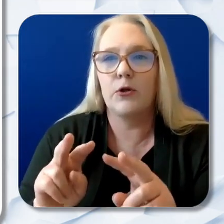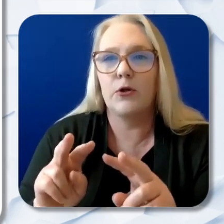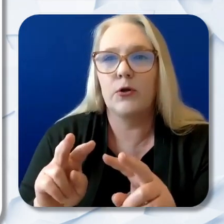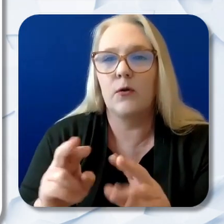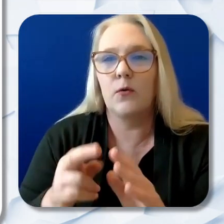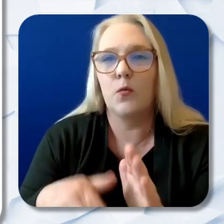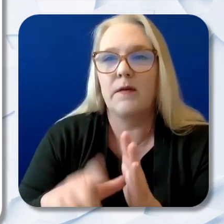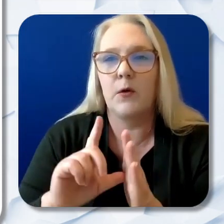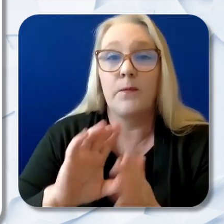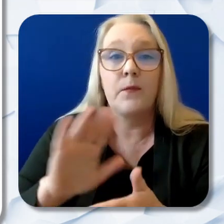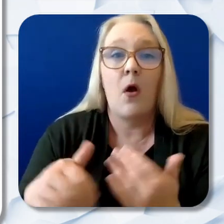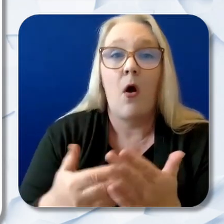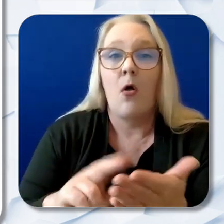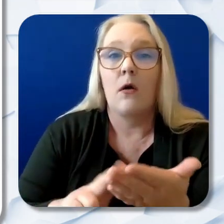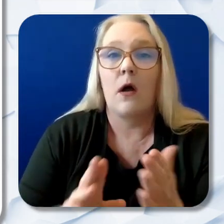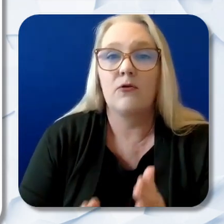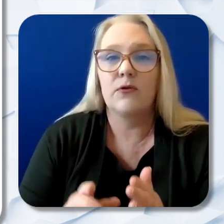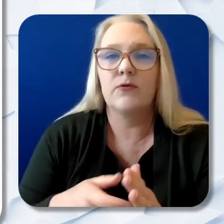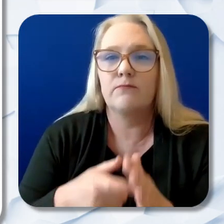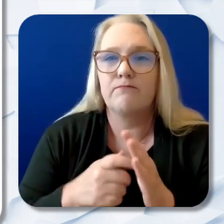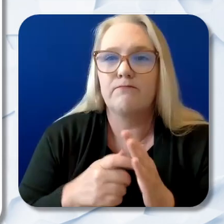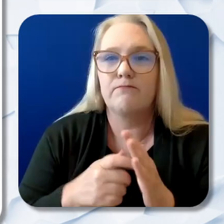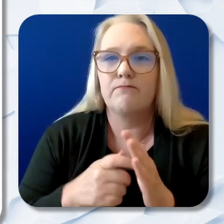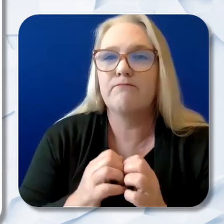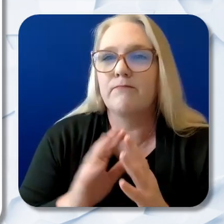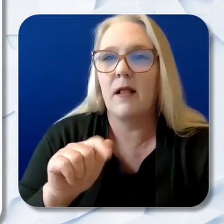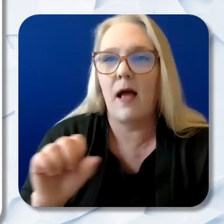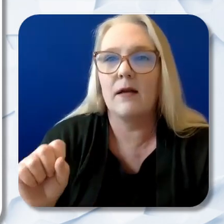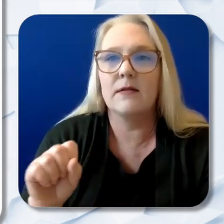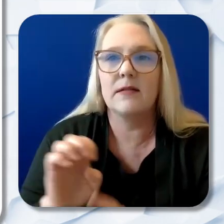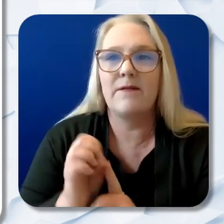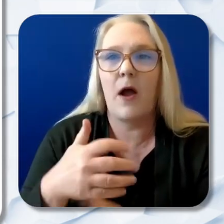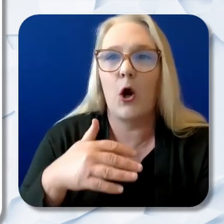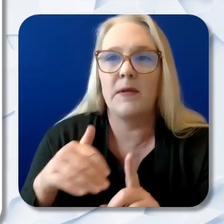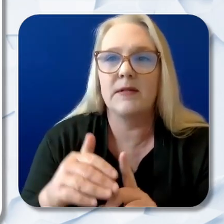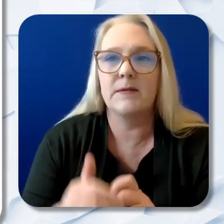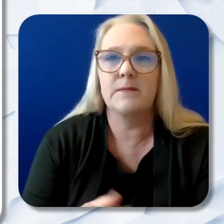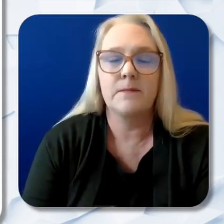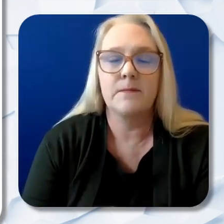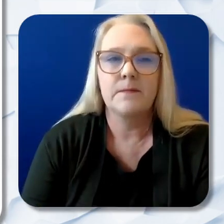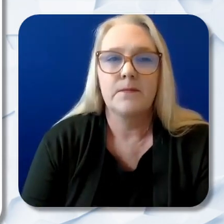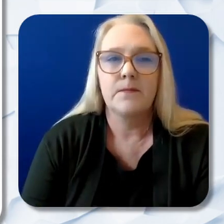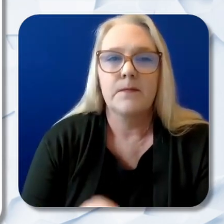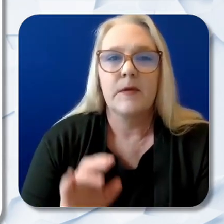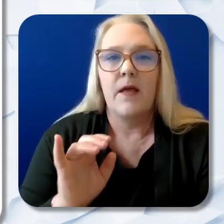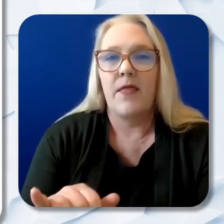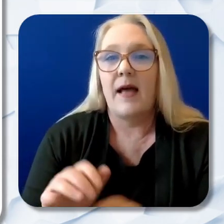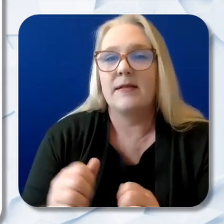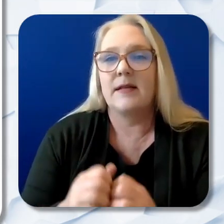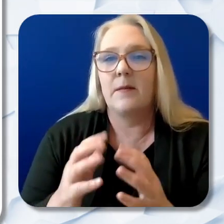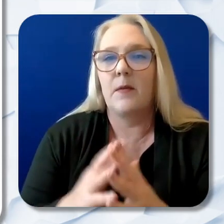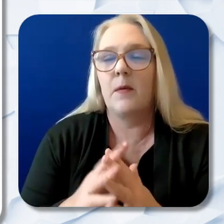CSPP contractors are required to implement the class environment. Class environment has been implemented